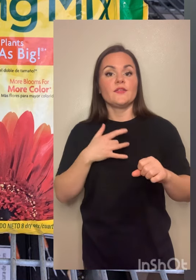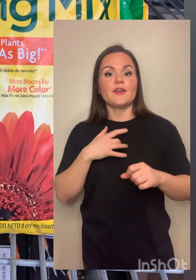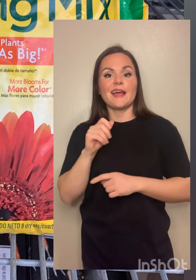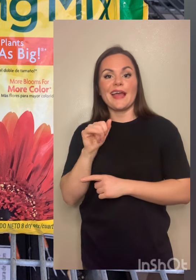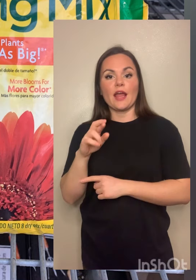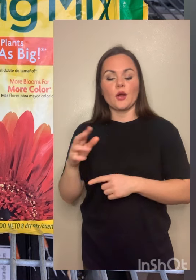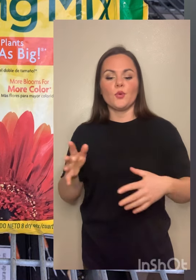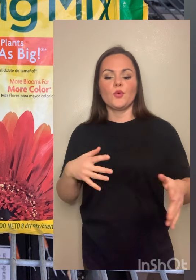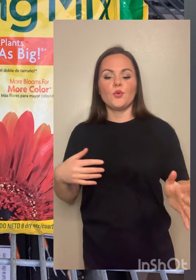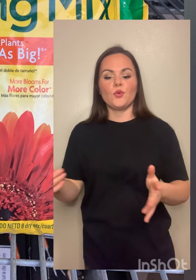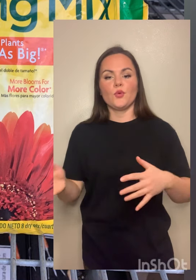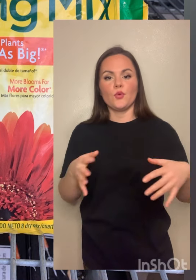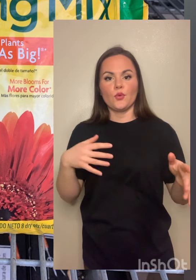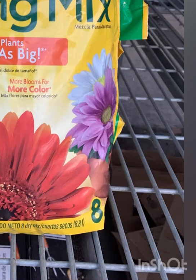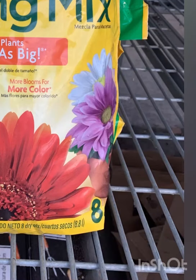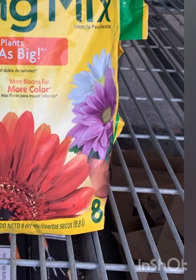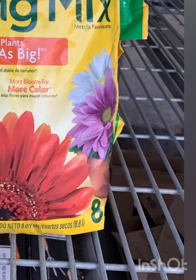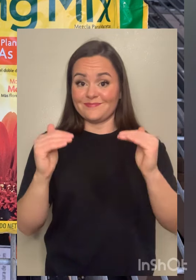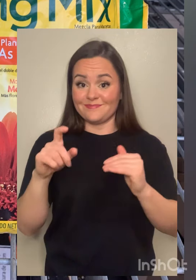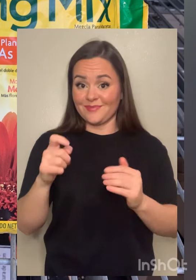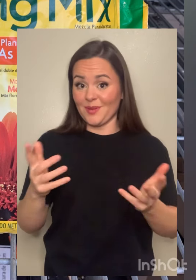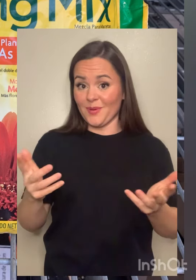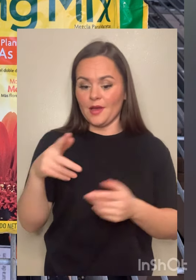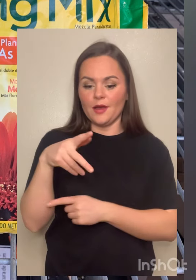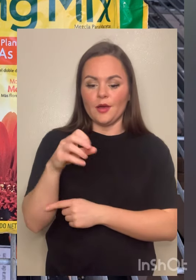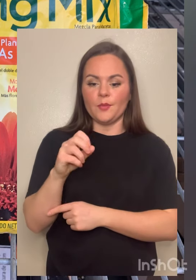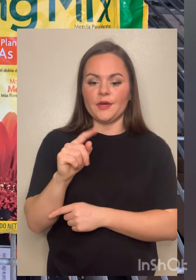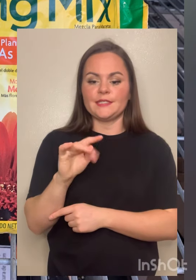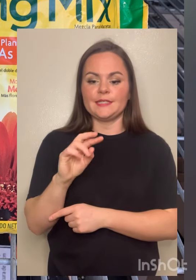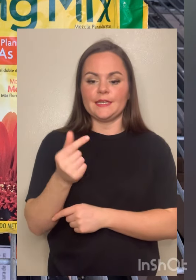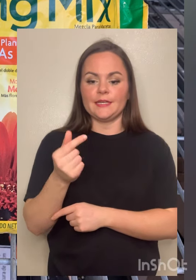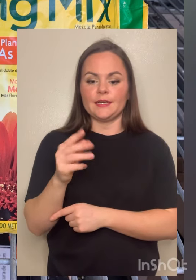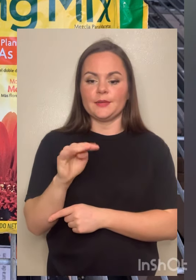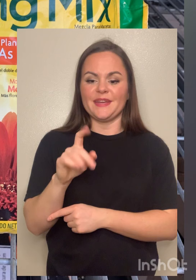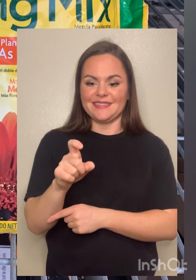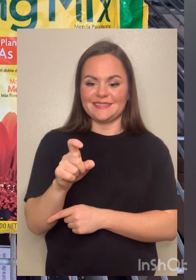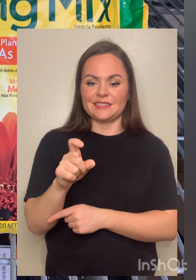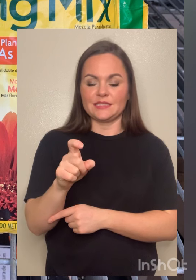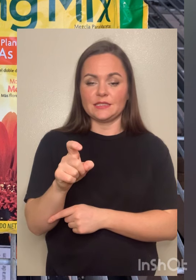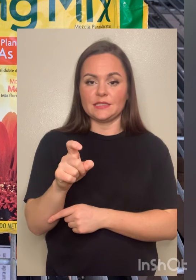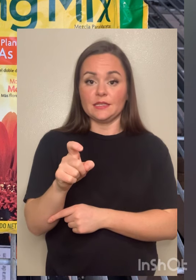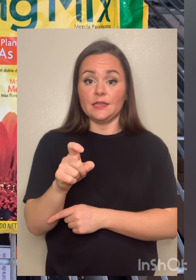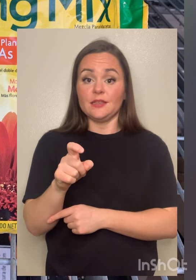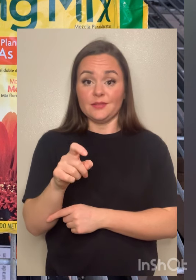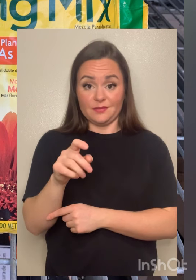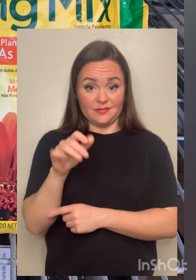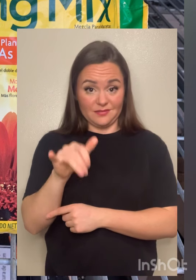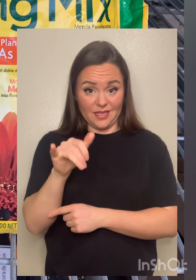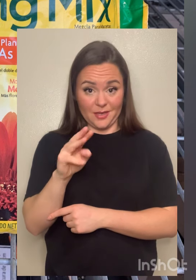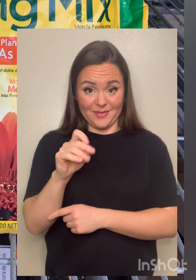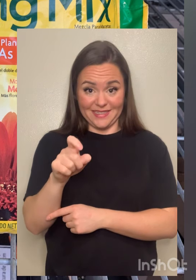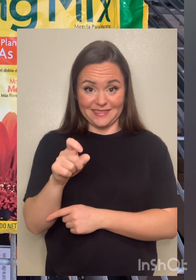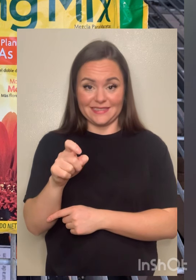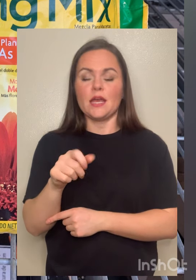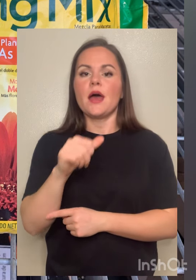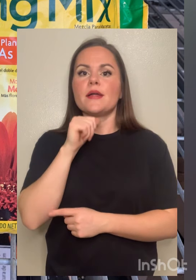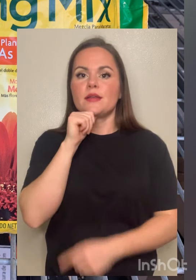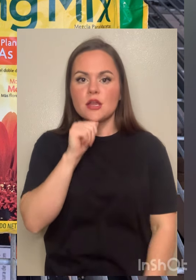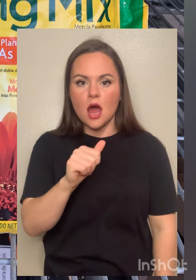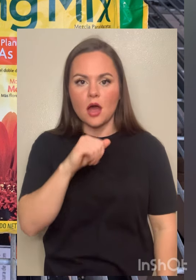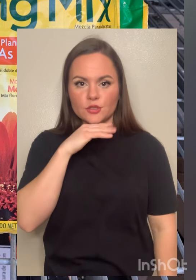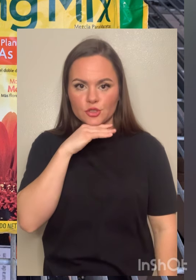The next item you need is very important: potting mix. Potting mix is not soil, it is not